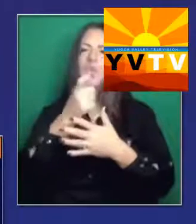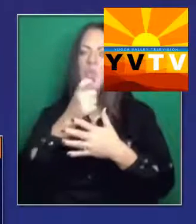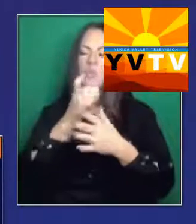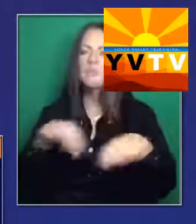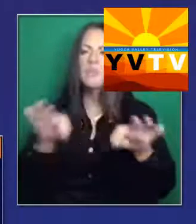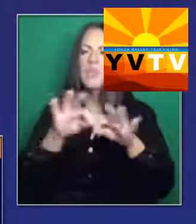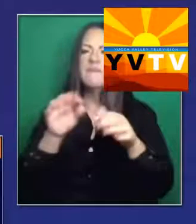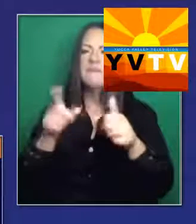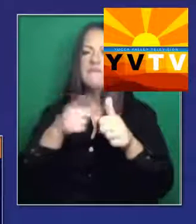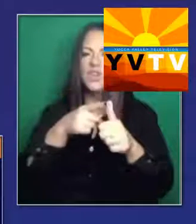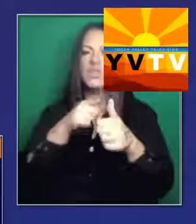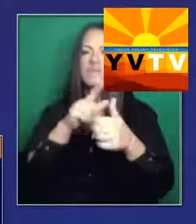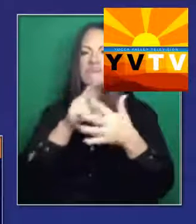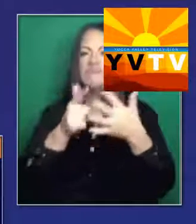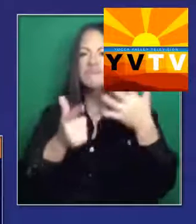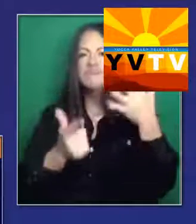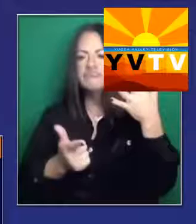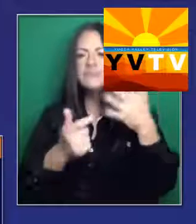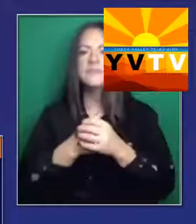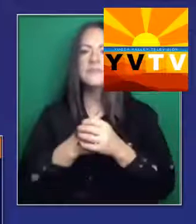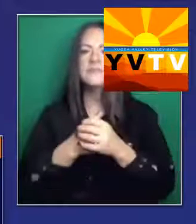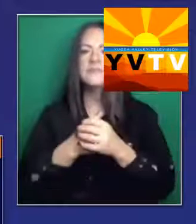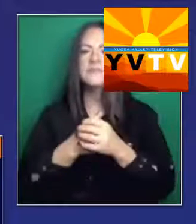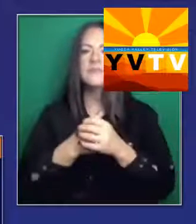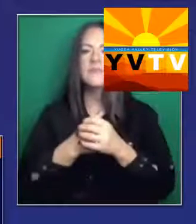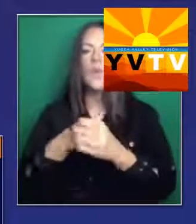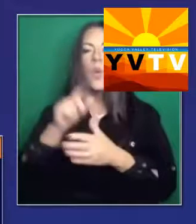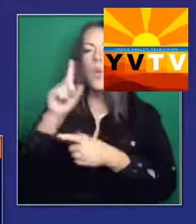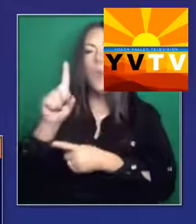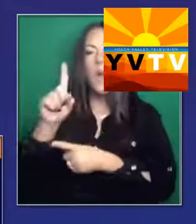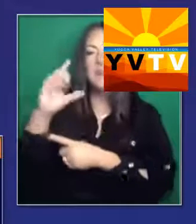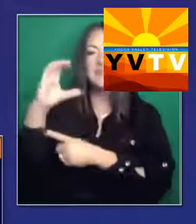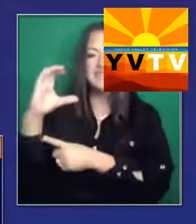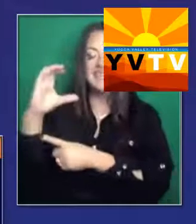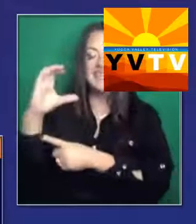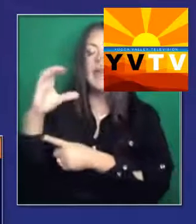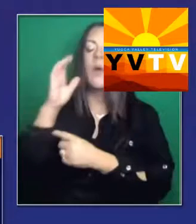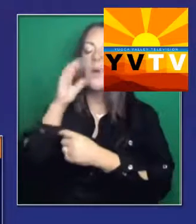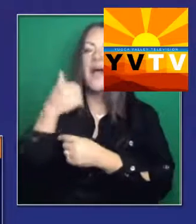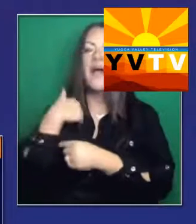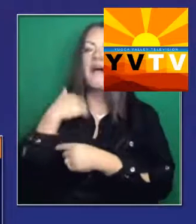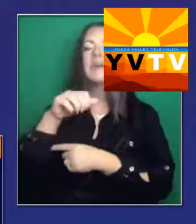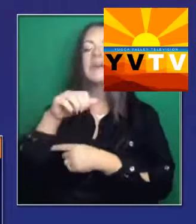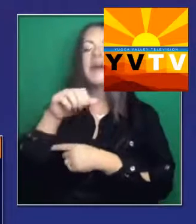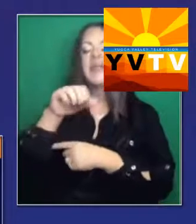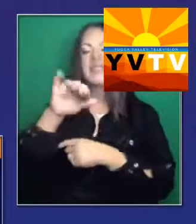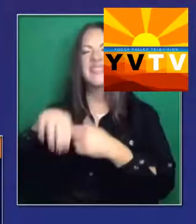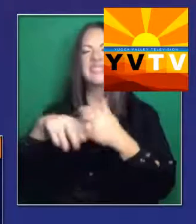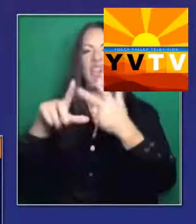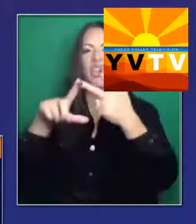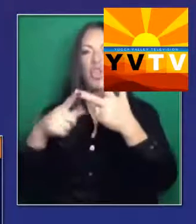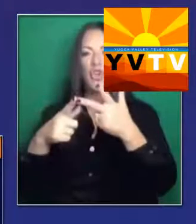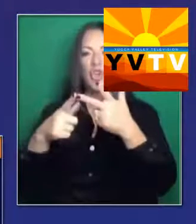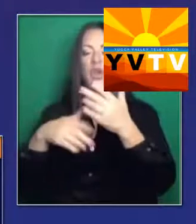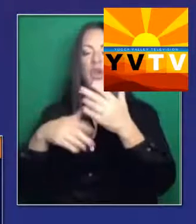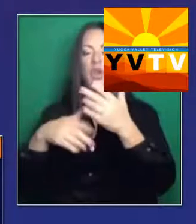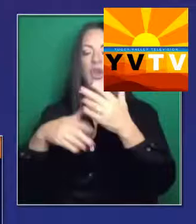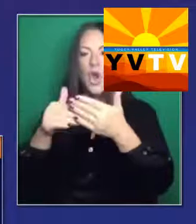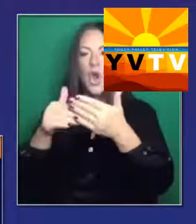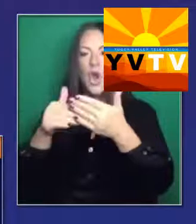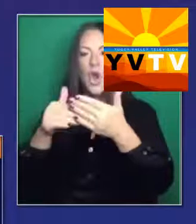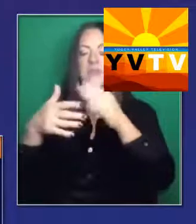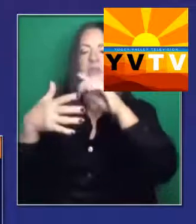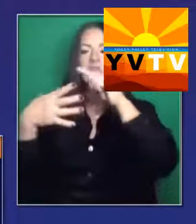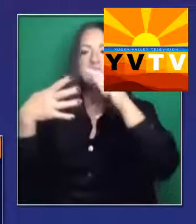be updated and discussed, not signed off on this Wednesday, but will be discussed. That's the next phase, and that's 50 and over.